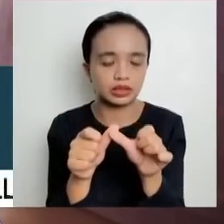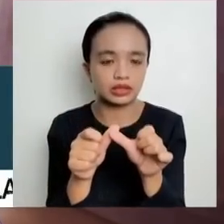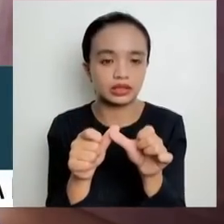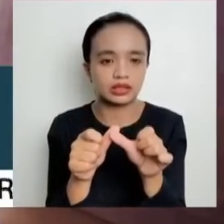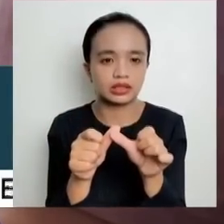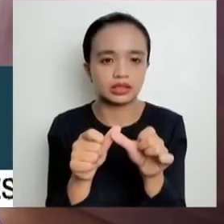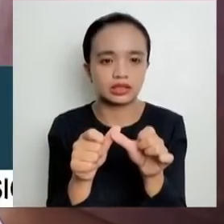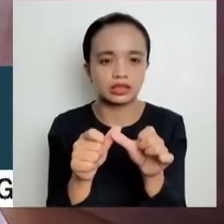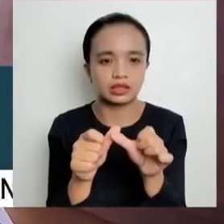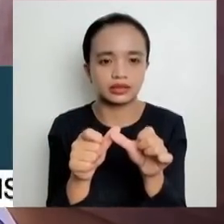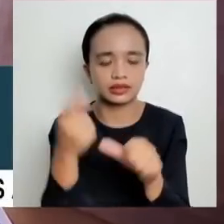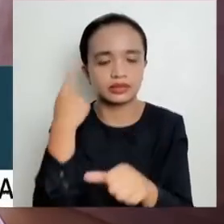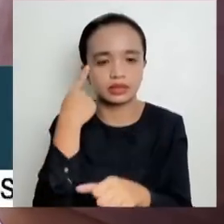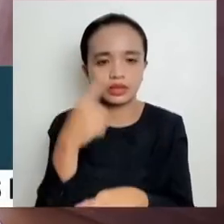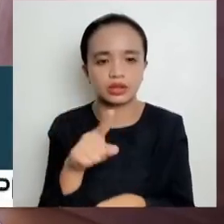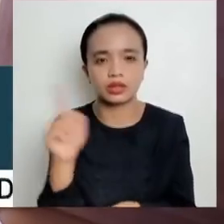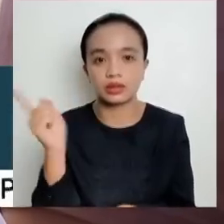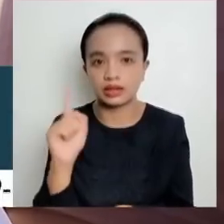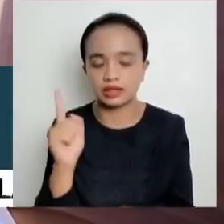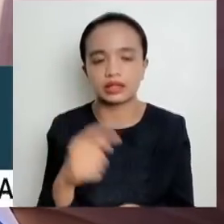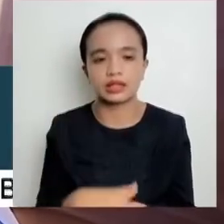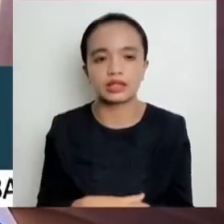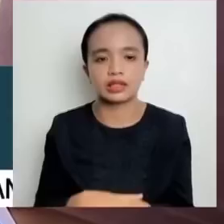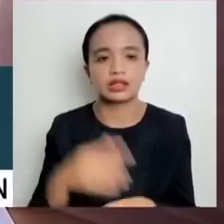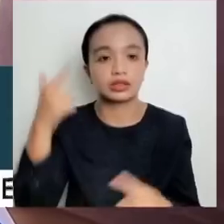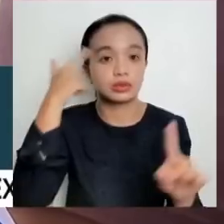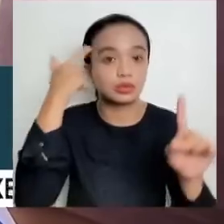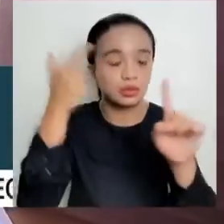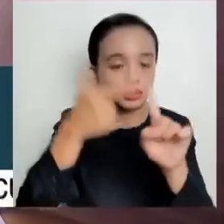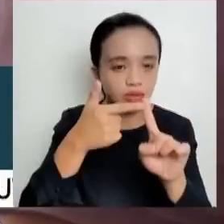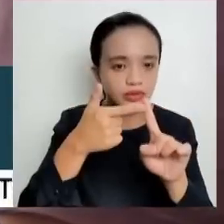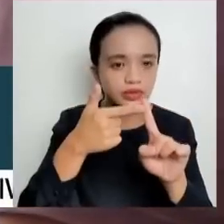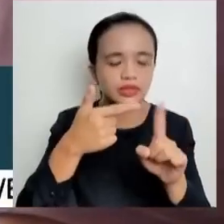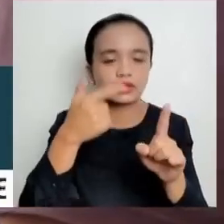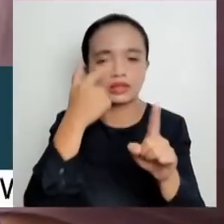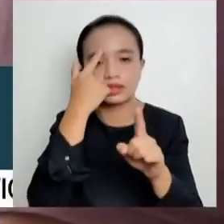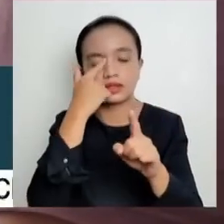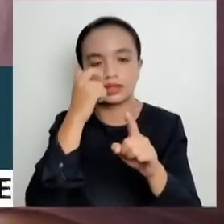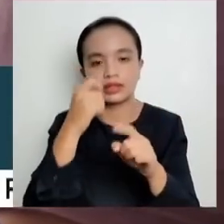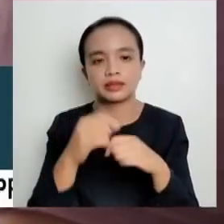aspiring for the goals for which the UN was even created.